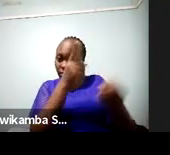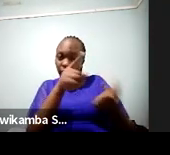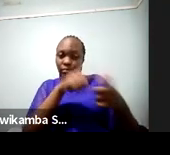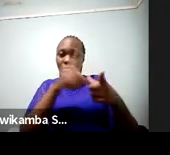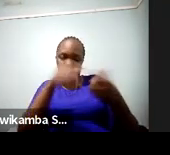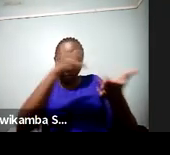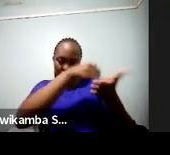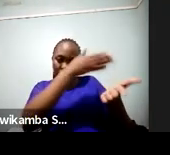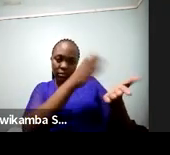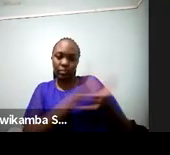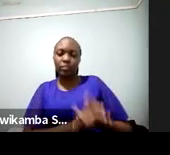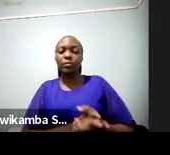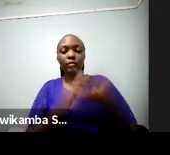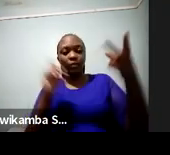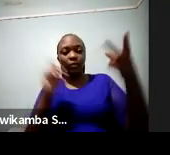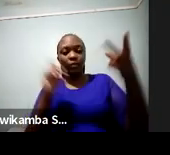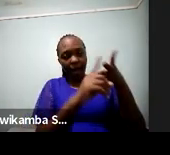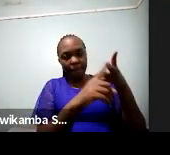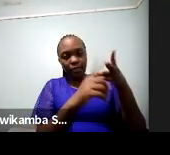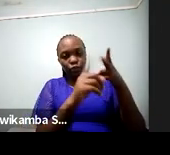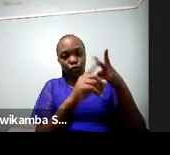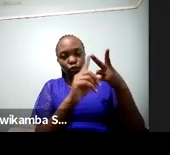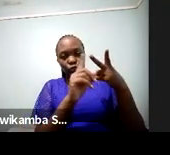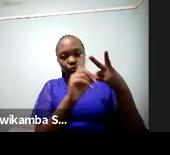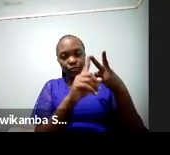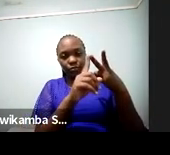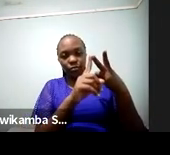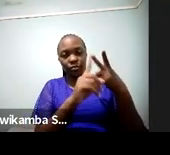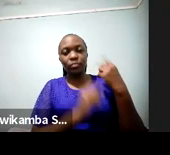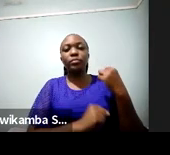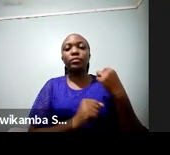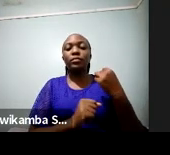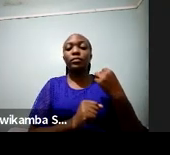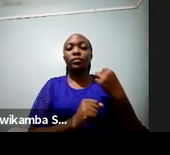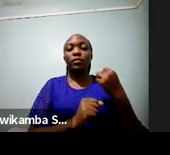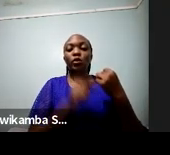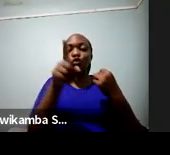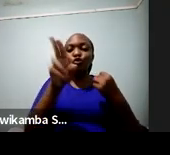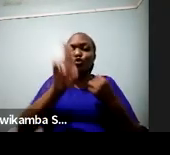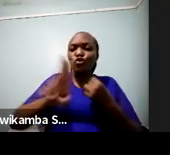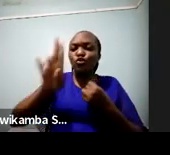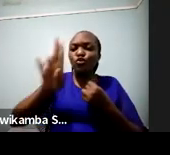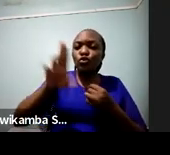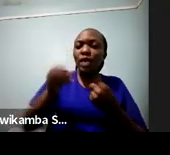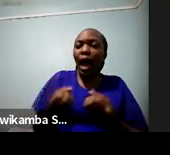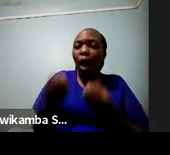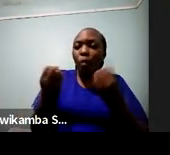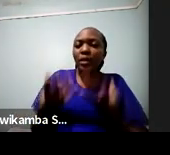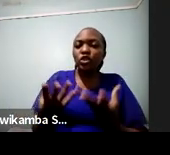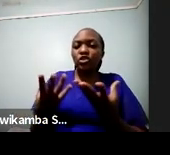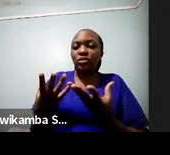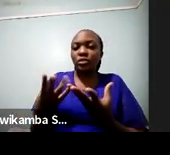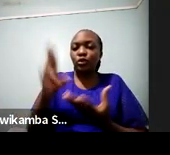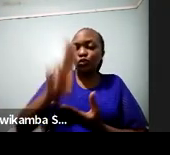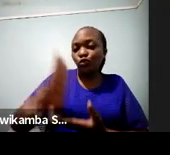expenses. We are now moving slowly into budgeting process. Once you know your income, it then tells you how big your cake is before you